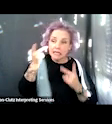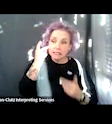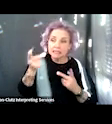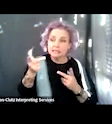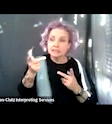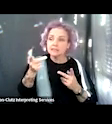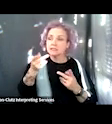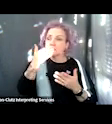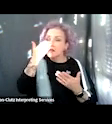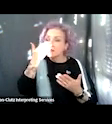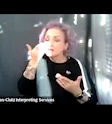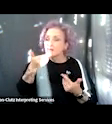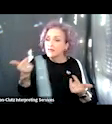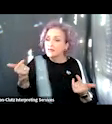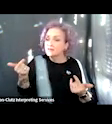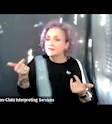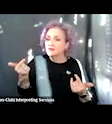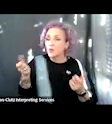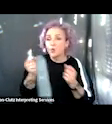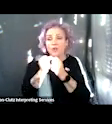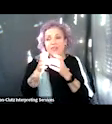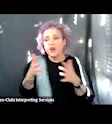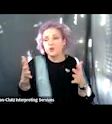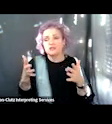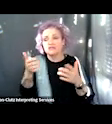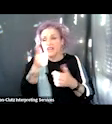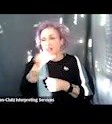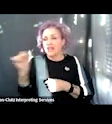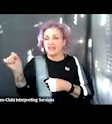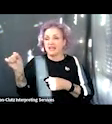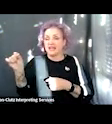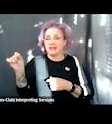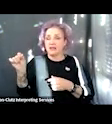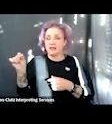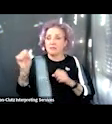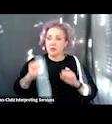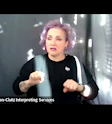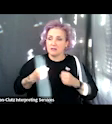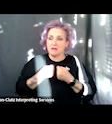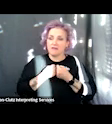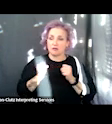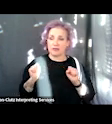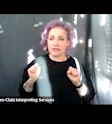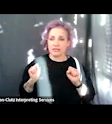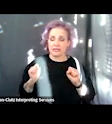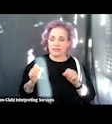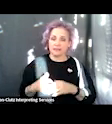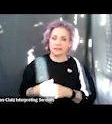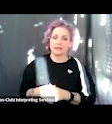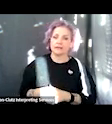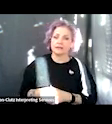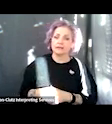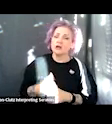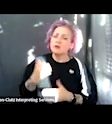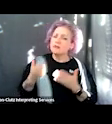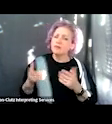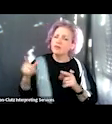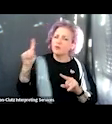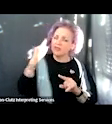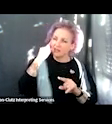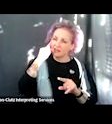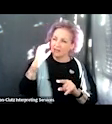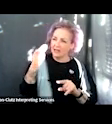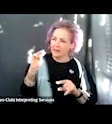probably thought the first thing when I said infection during pregnancy, and you may have thought, what happened because of